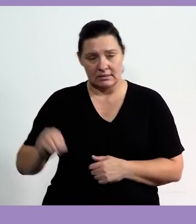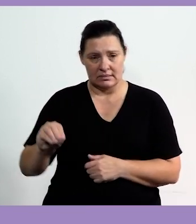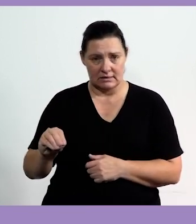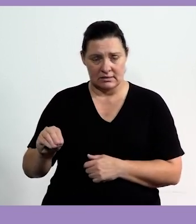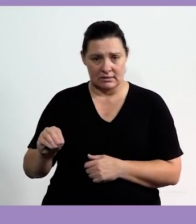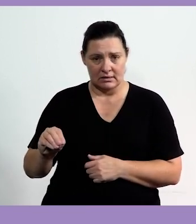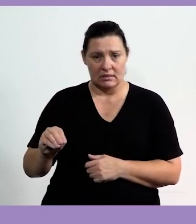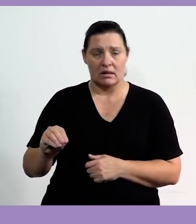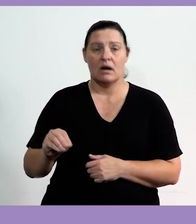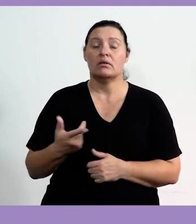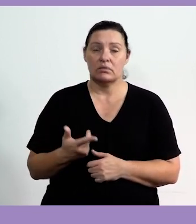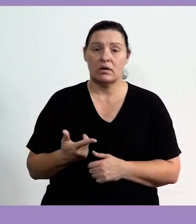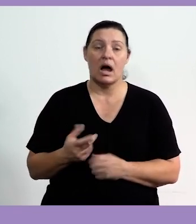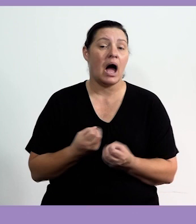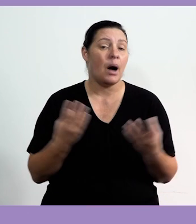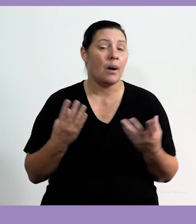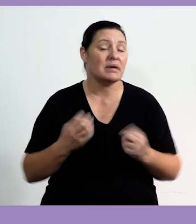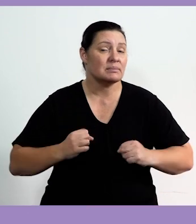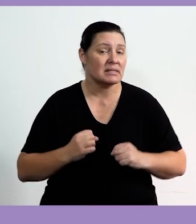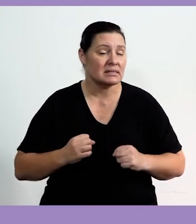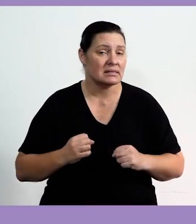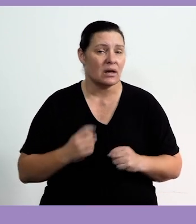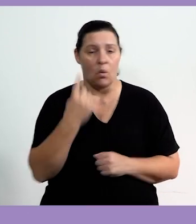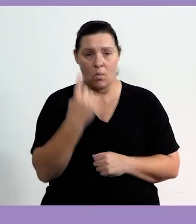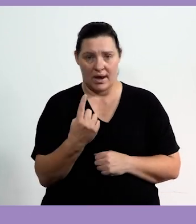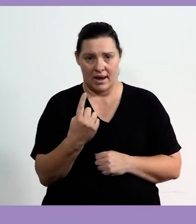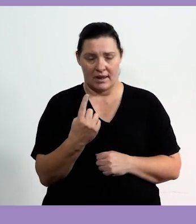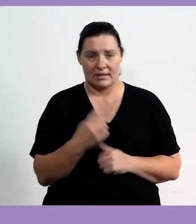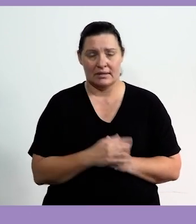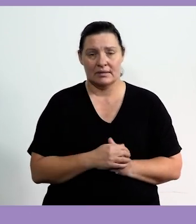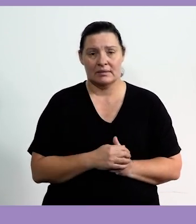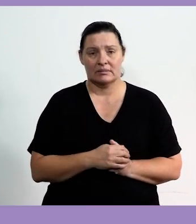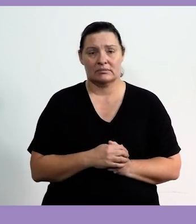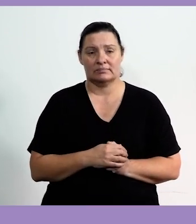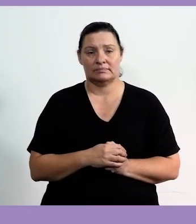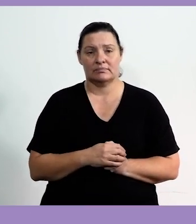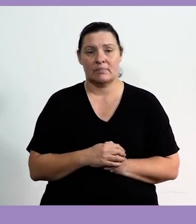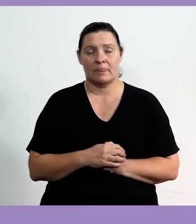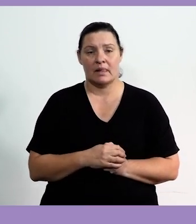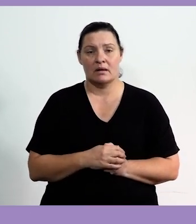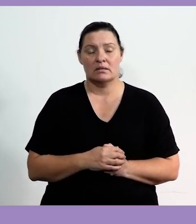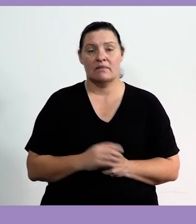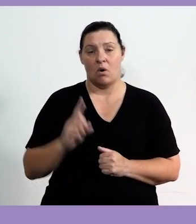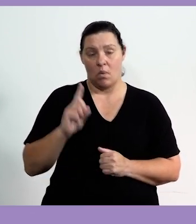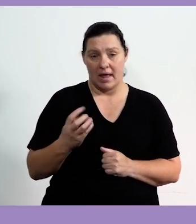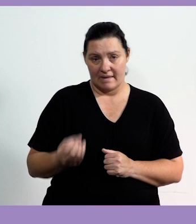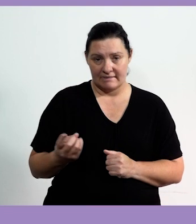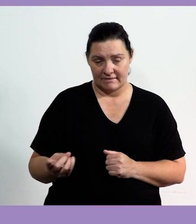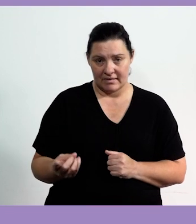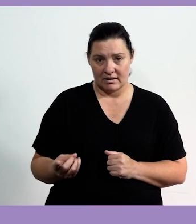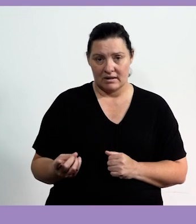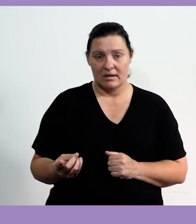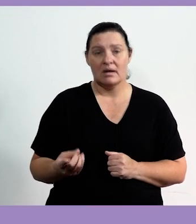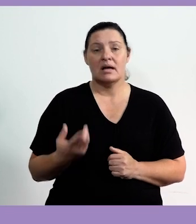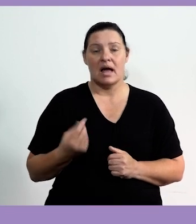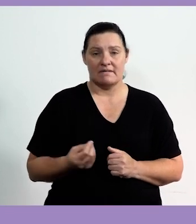goes to the right. So that means that how many spaces does it go to the right? Only 1. So we have our